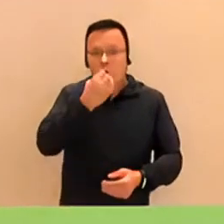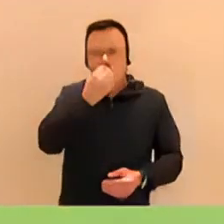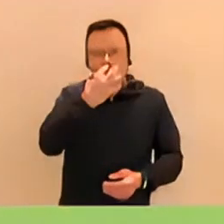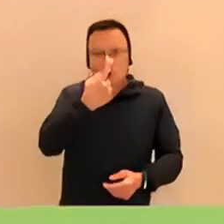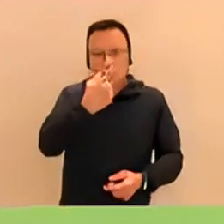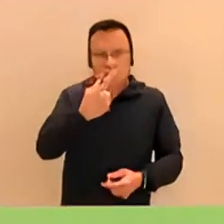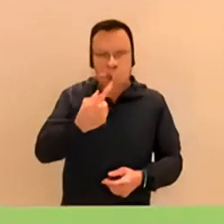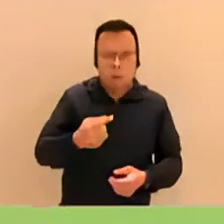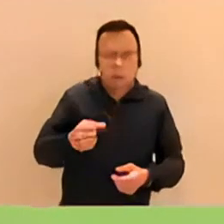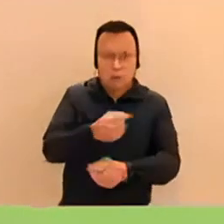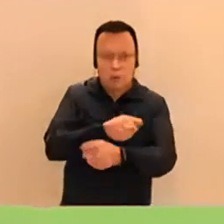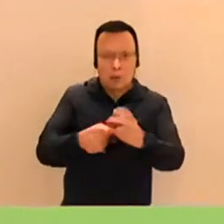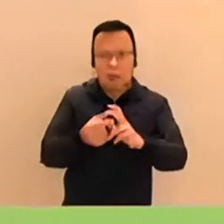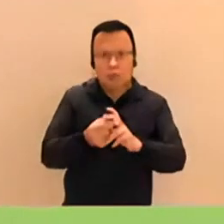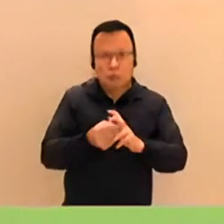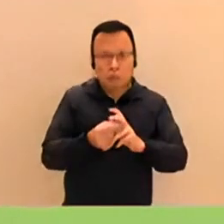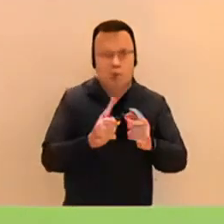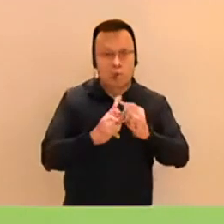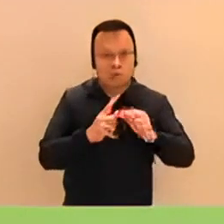the positioning of Hong Kong